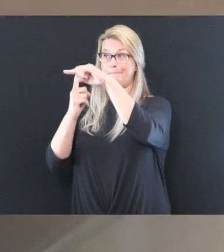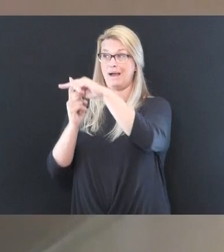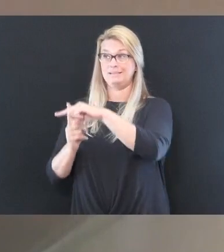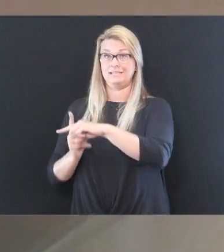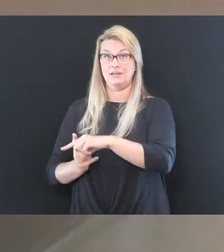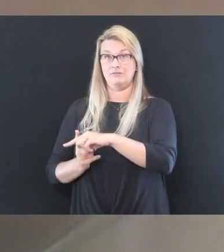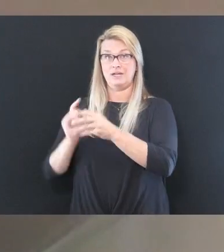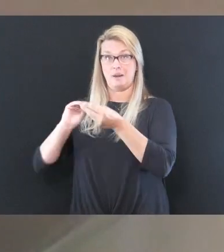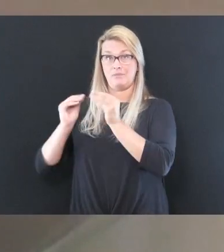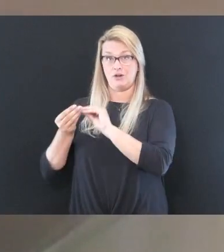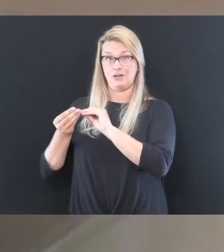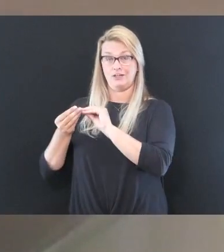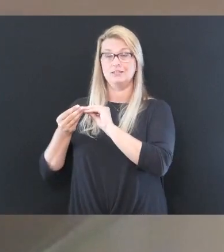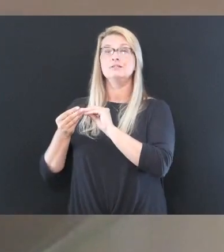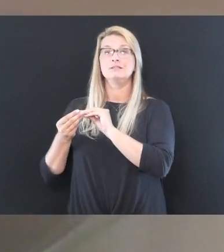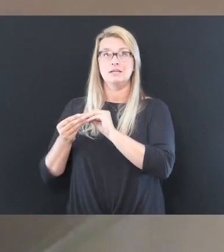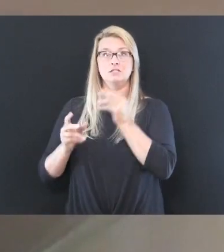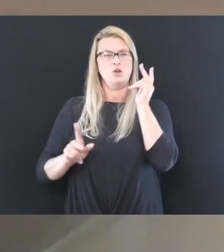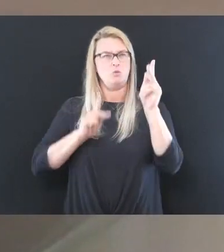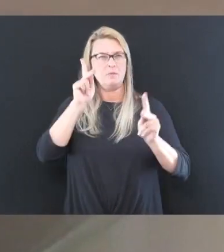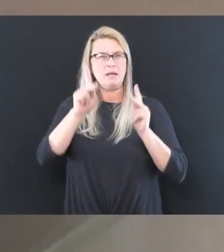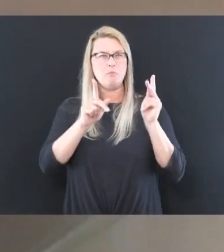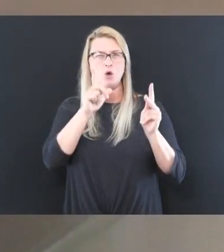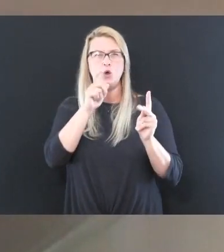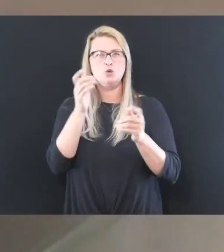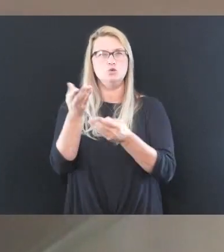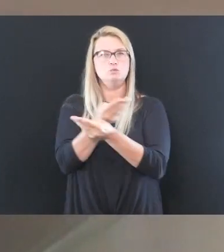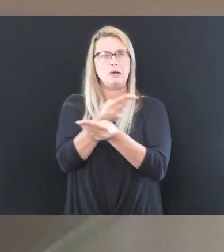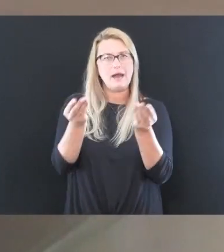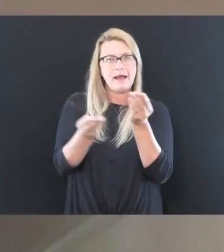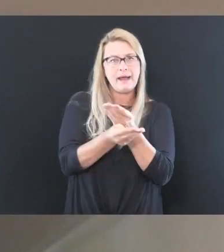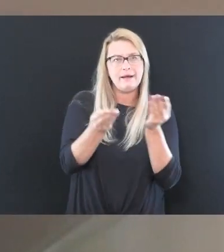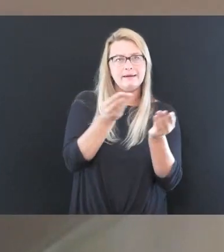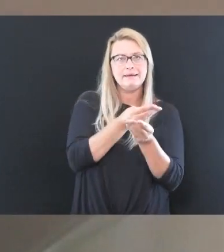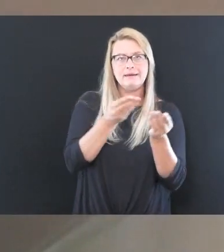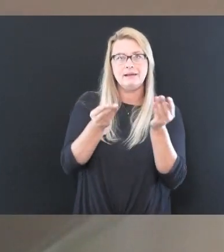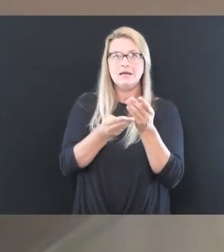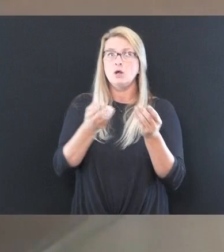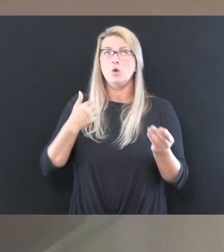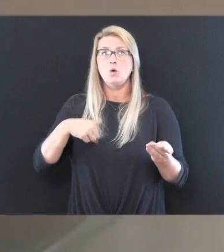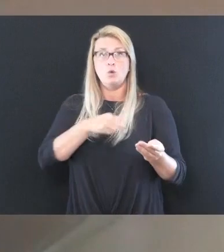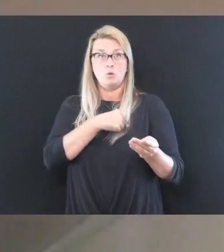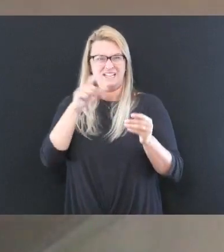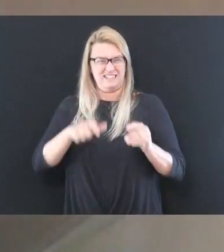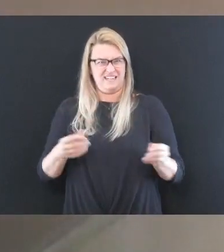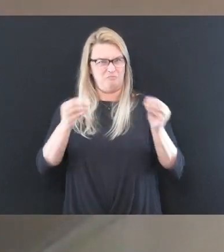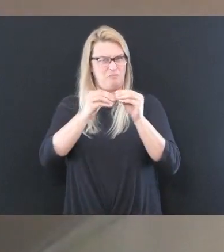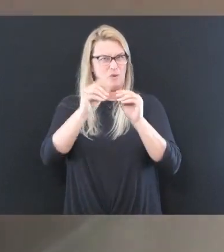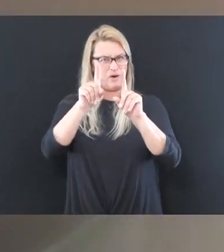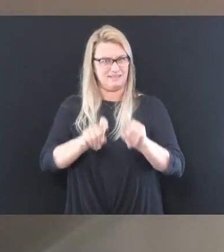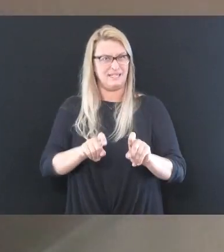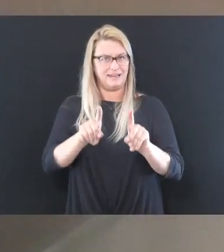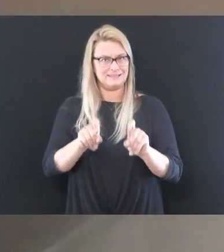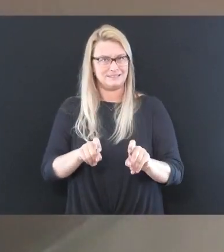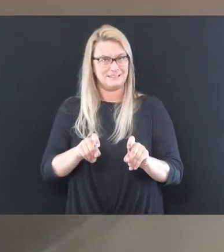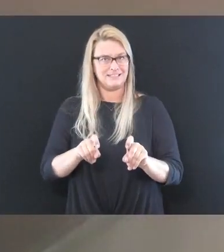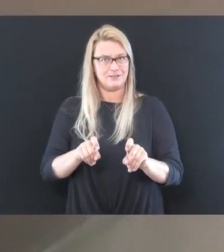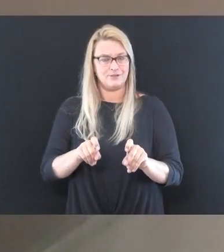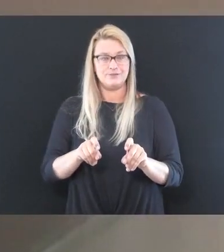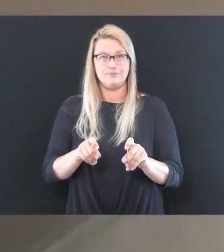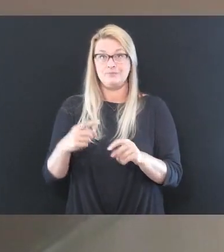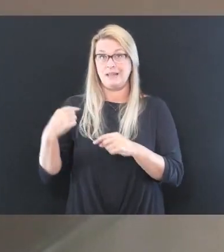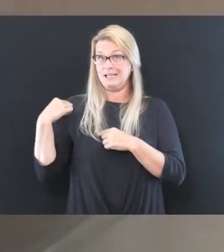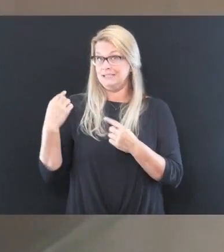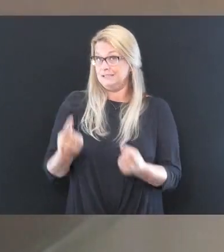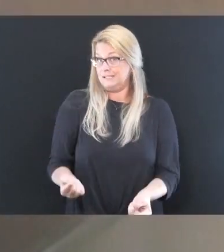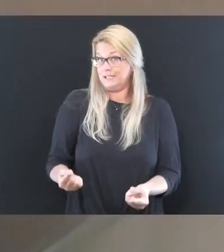identify people who are spreading COVID-19, then it is really important that we do more tests. And since we have made this